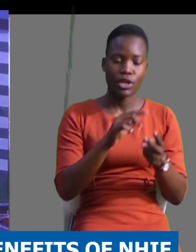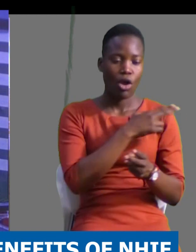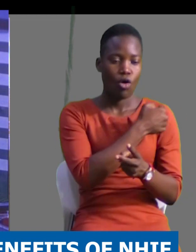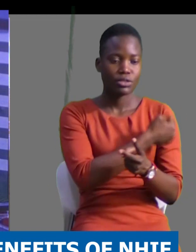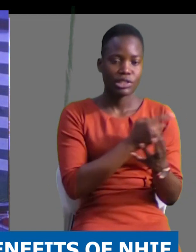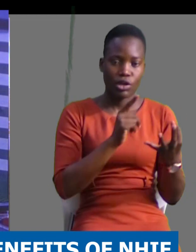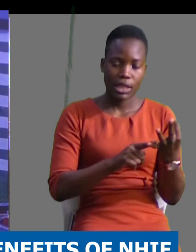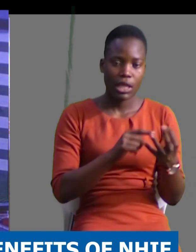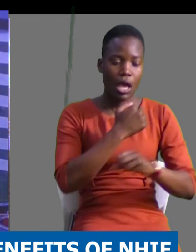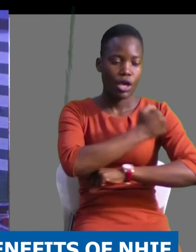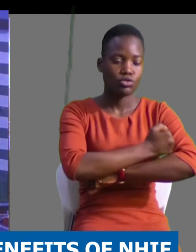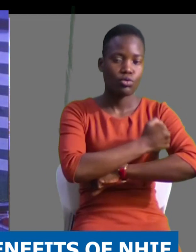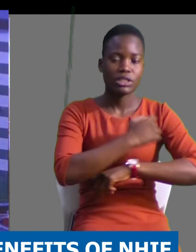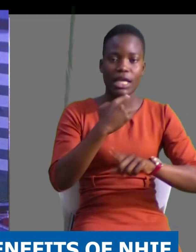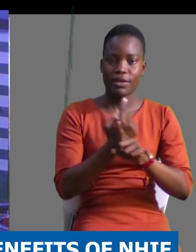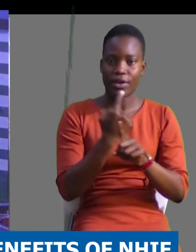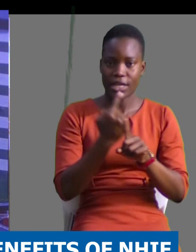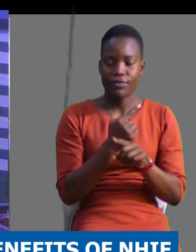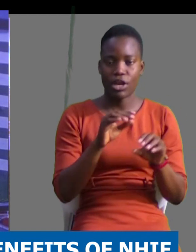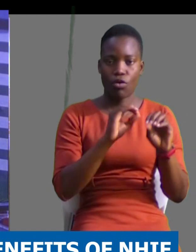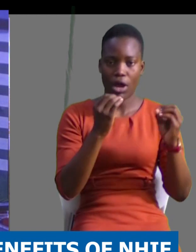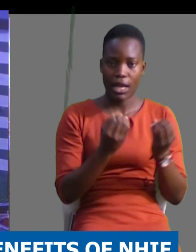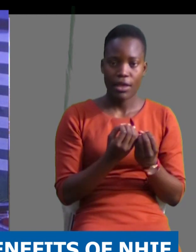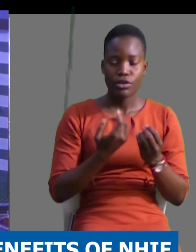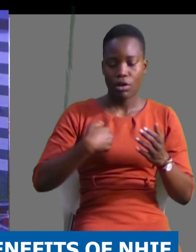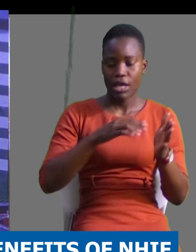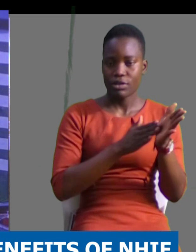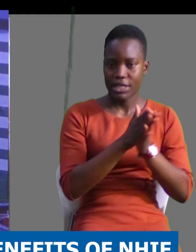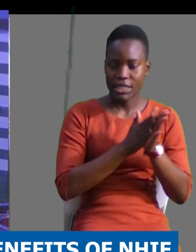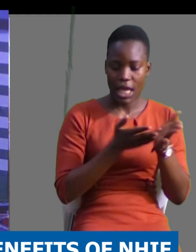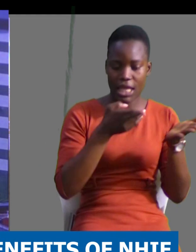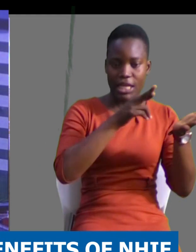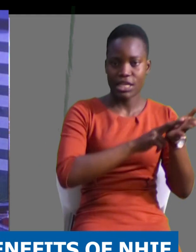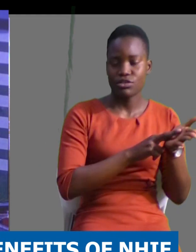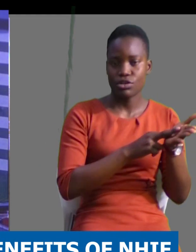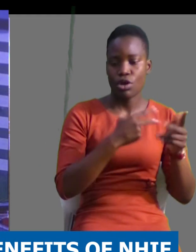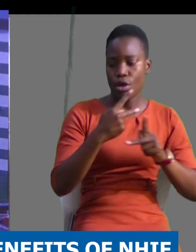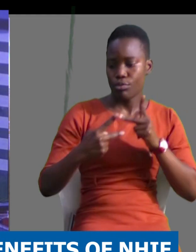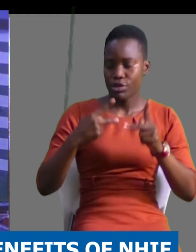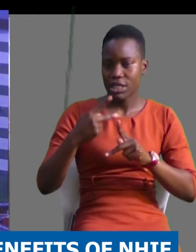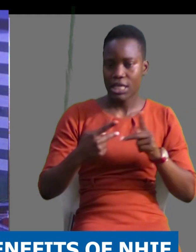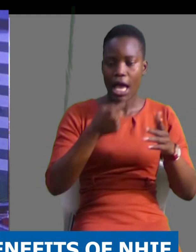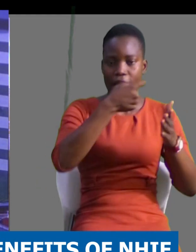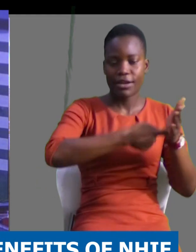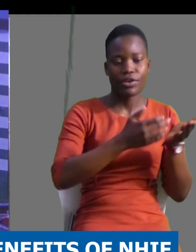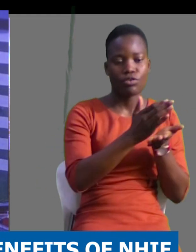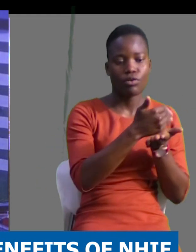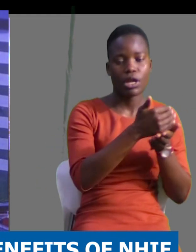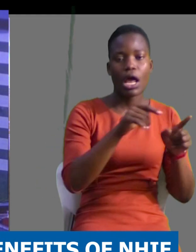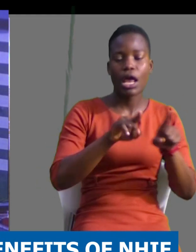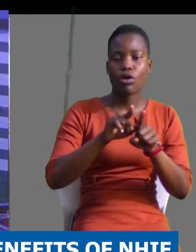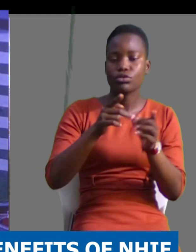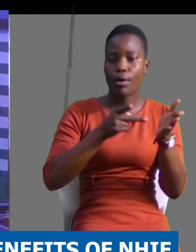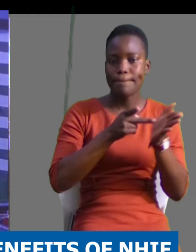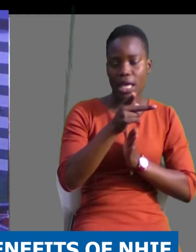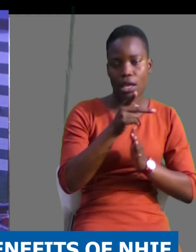with hospitals, working with schools, Yeah. and all that. So we are interested in the registration process, Yeah. revenue collections, Yeah.